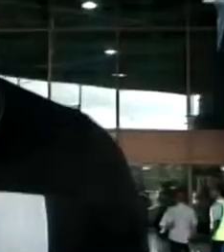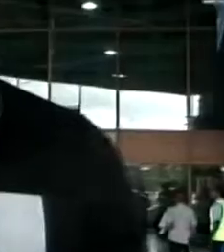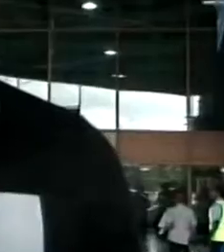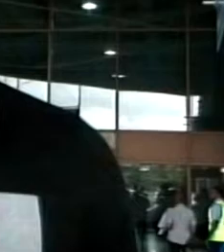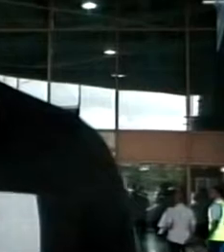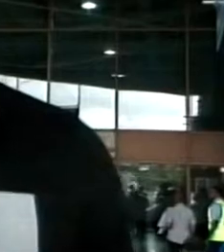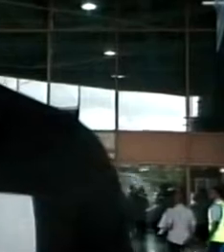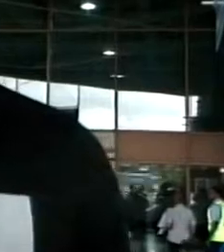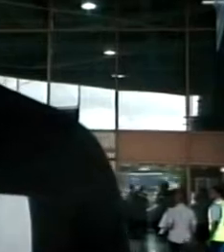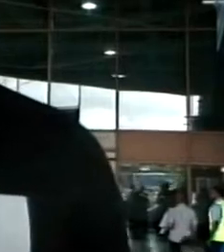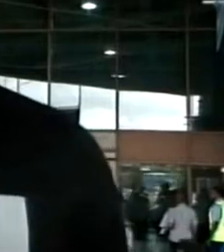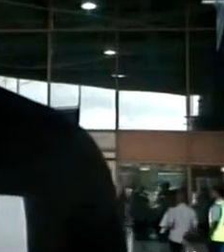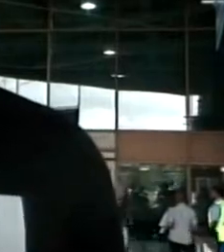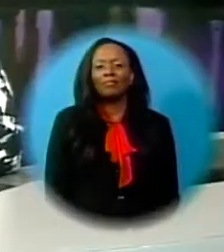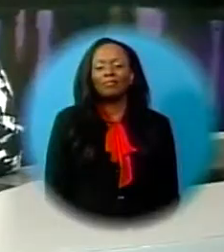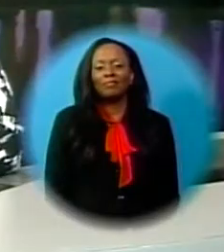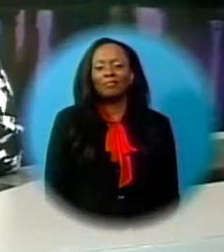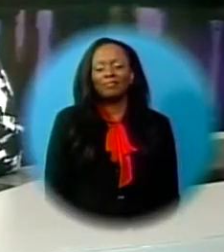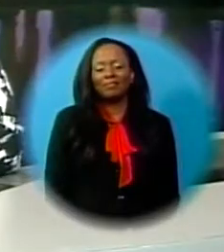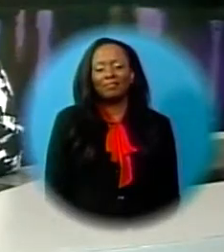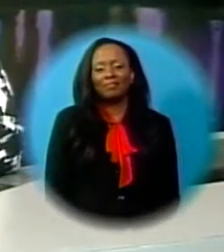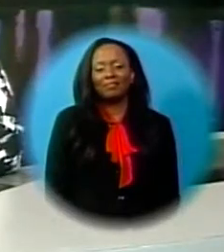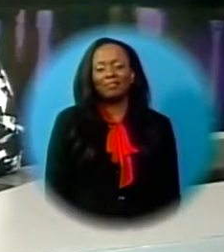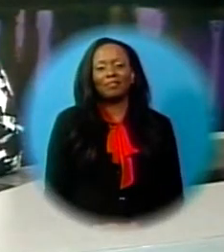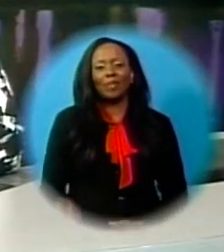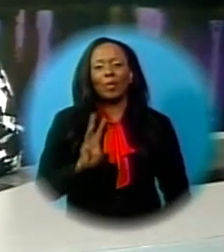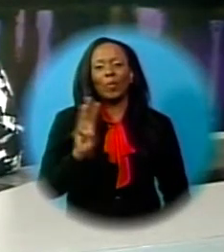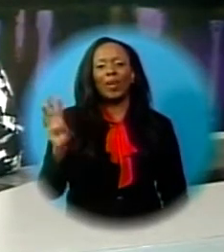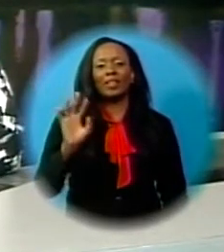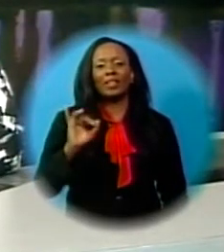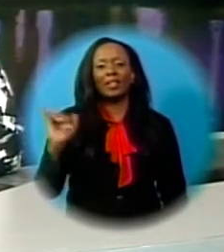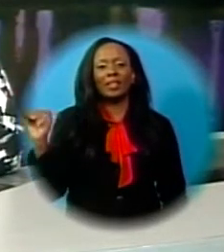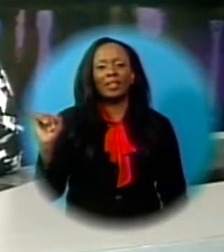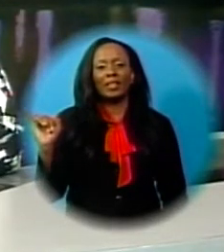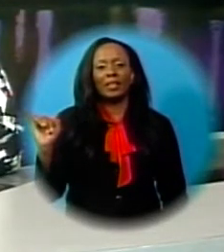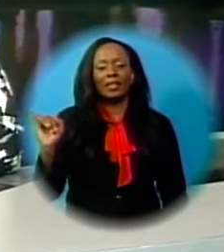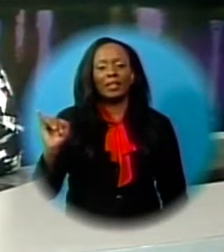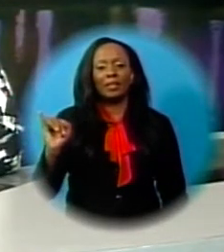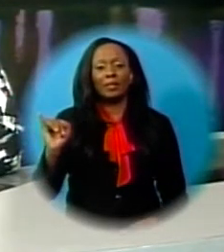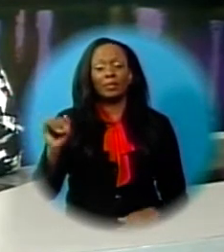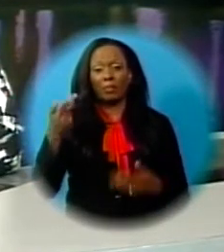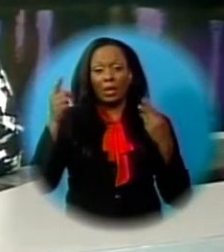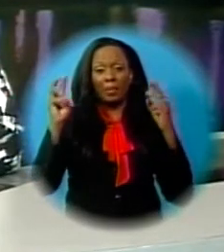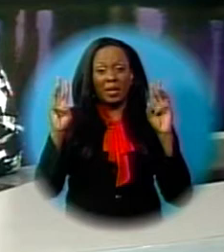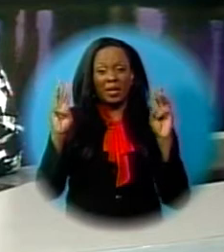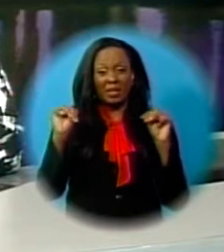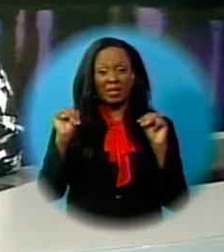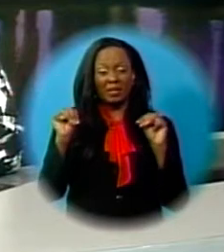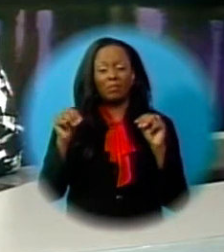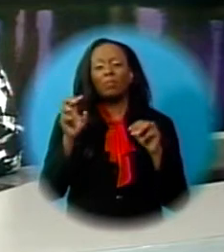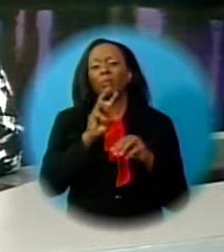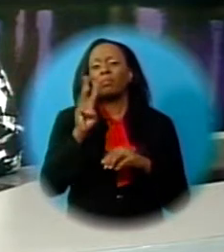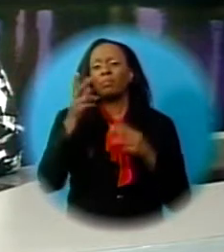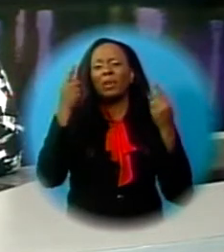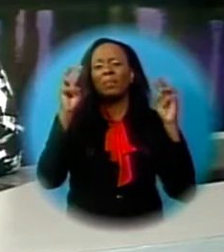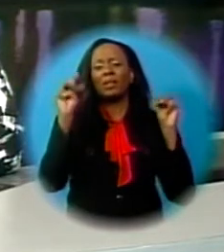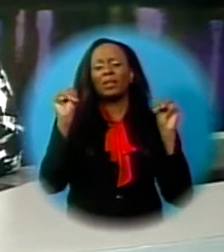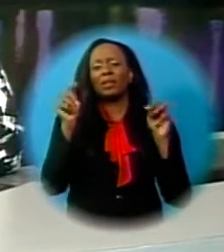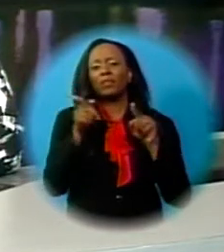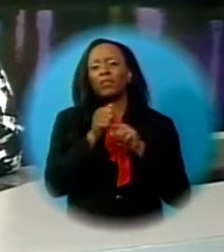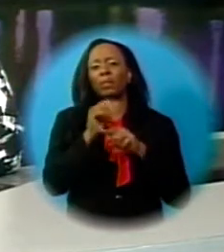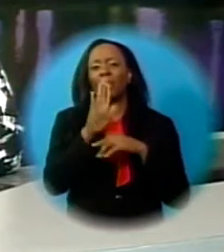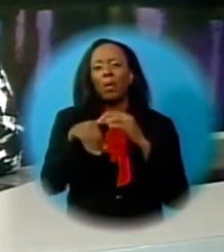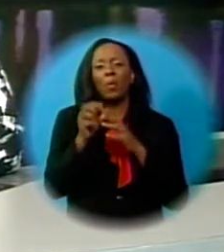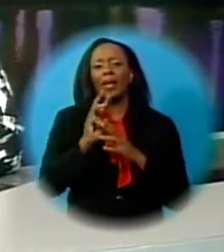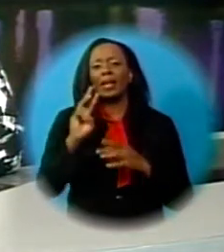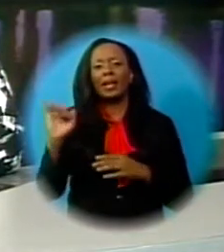And words can't explain, to be fair. West Indies Prime Ministers have no desire to run the affairs of West Indies cricket, but those